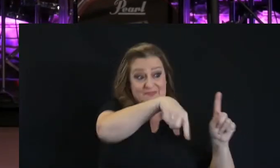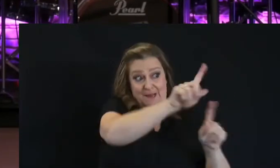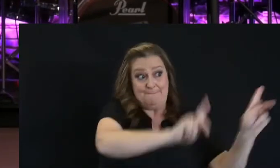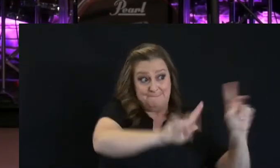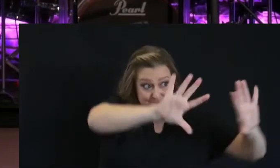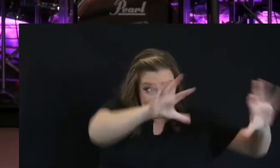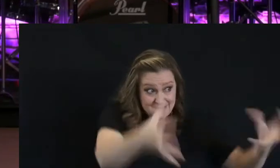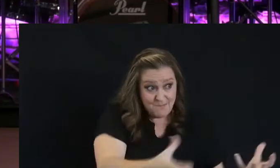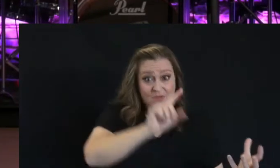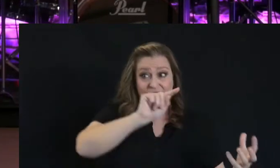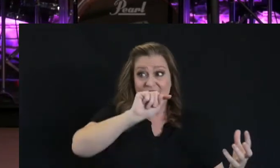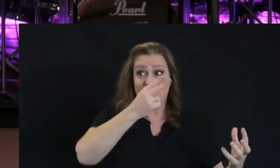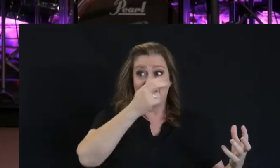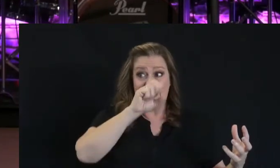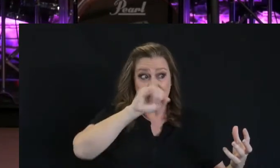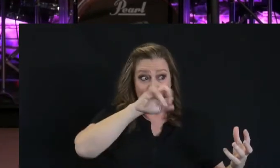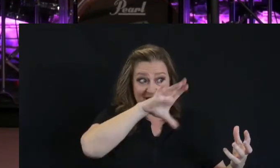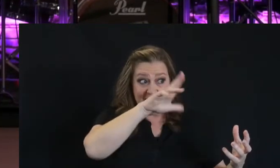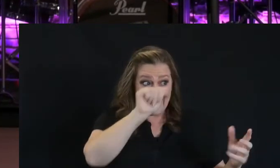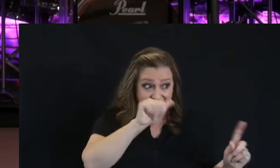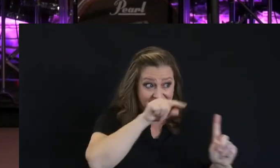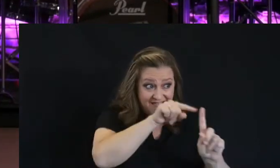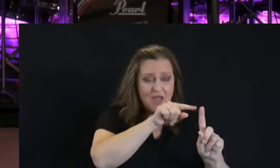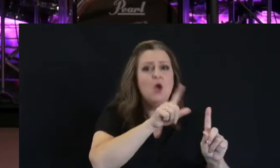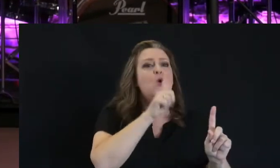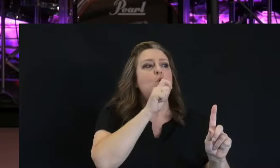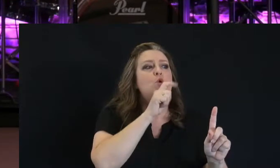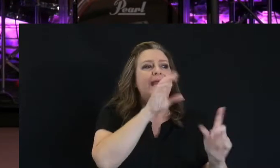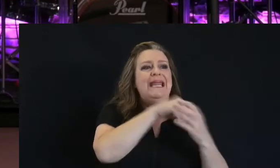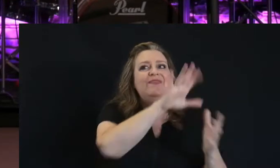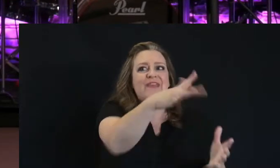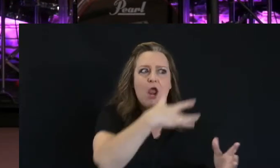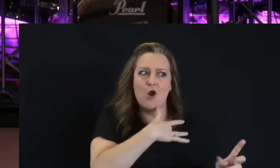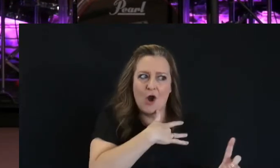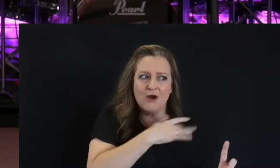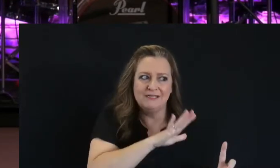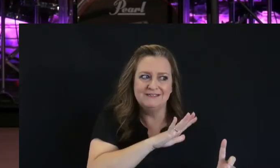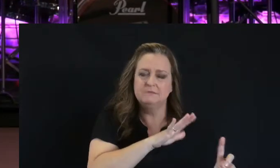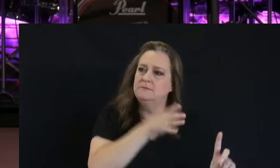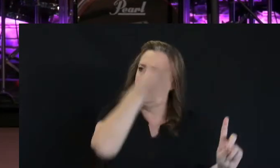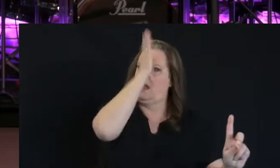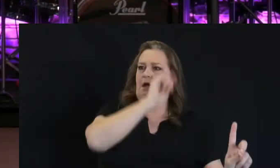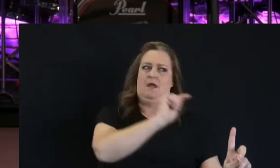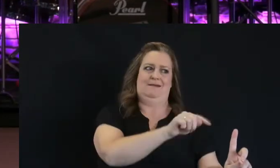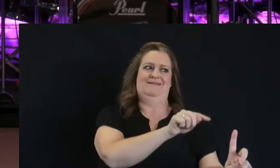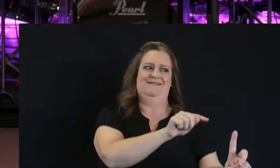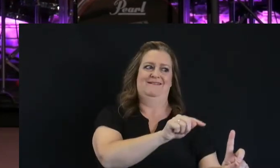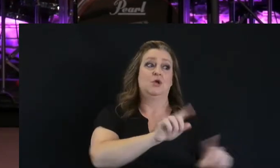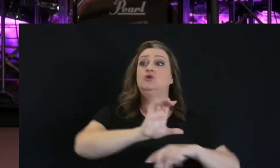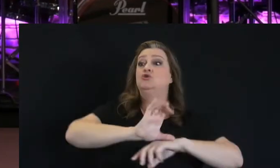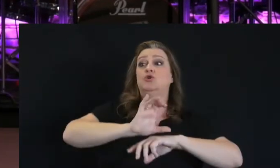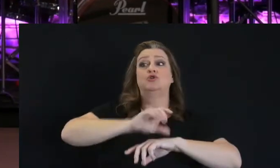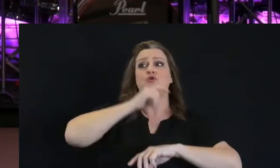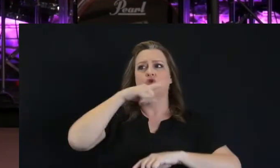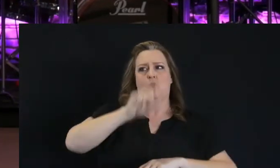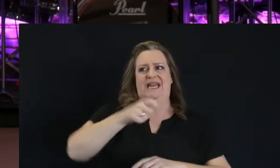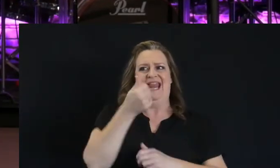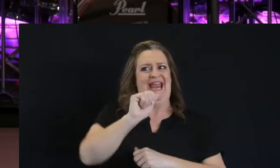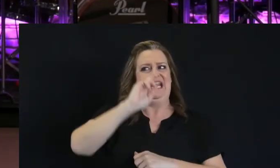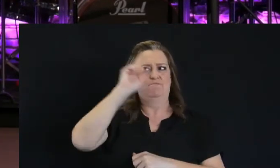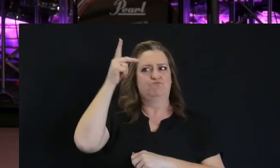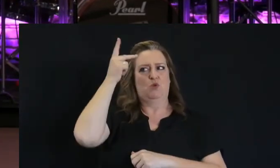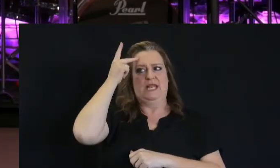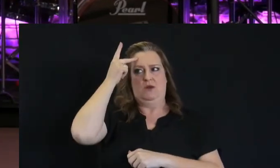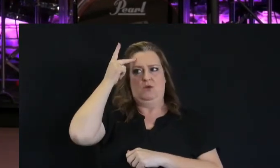news, he's excited. He's excited. And I'm going to tell you guys right now, just take this to the bank. The church does not need any political party for